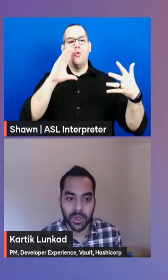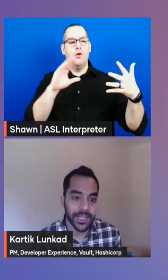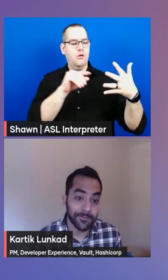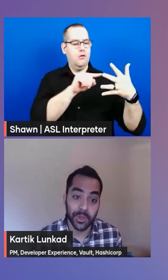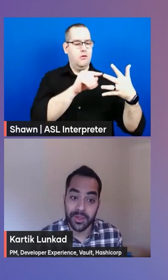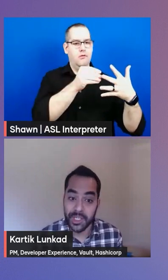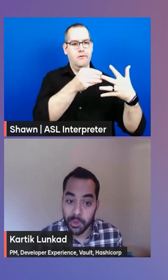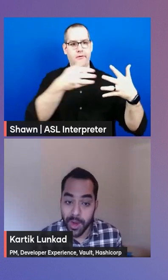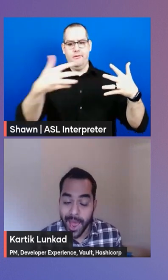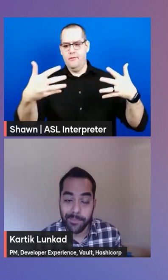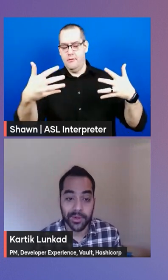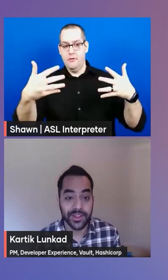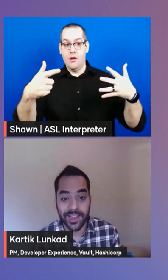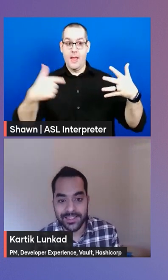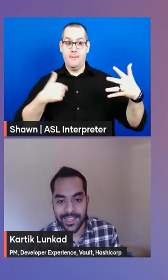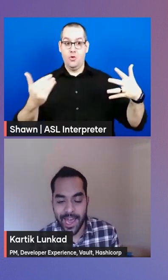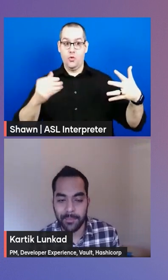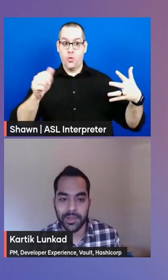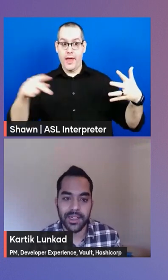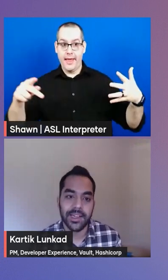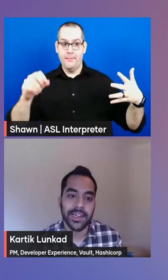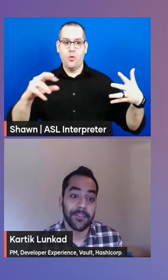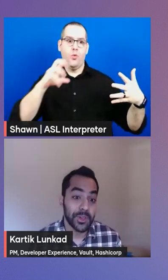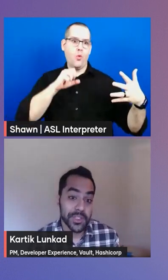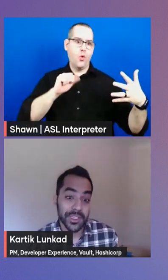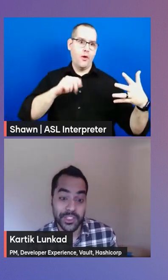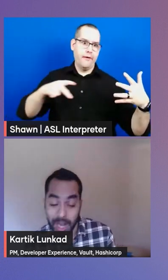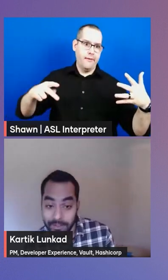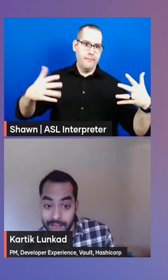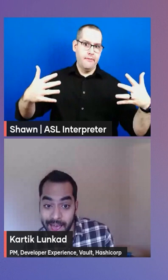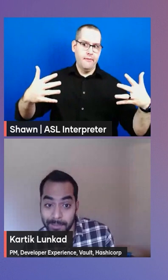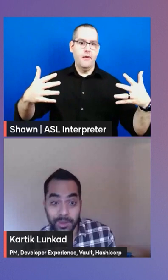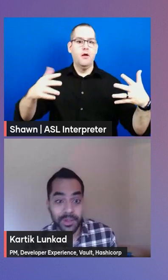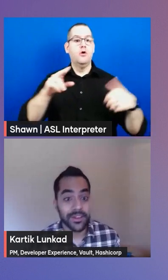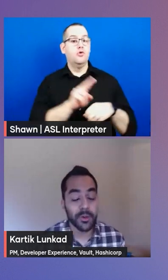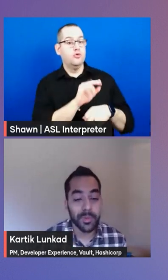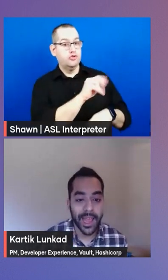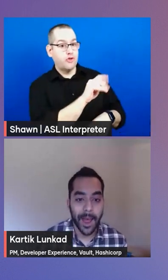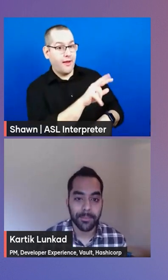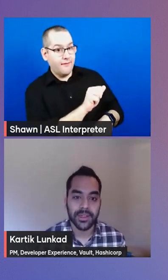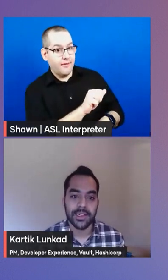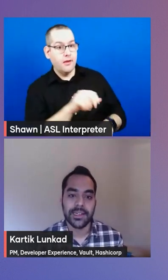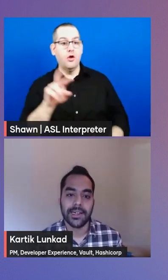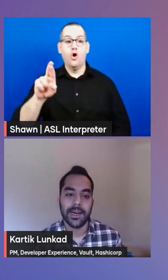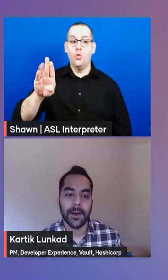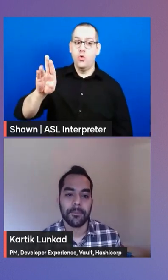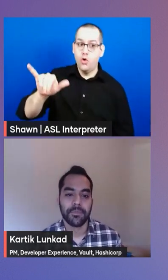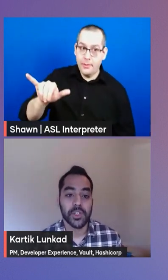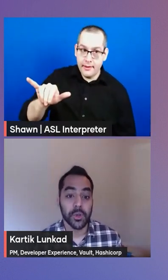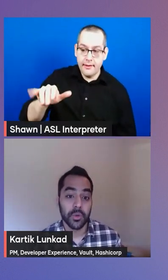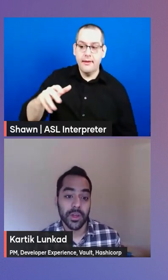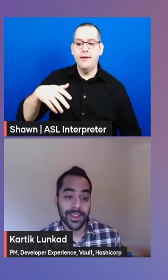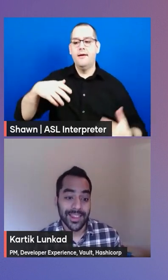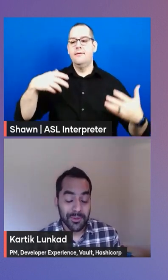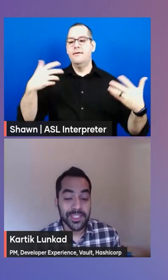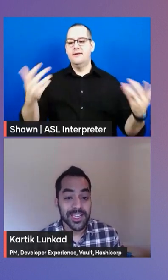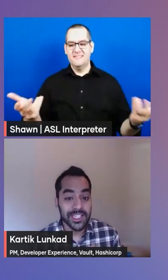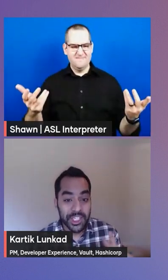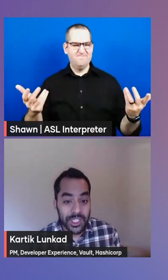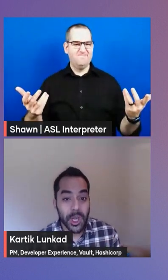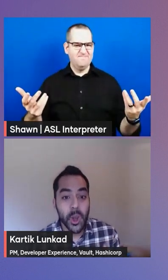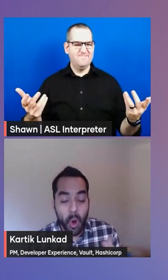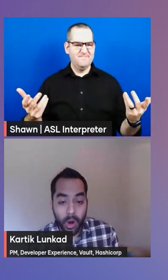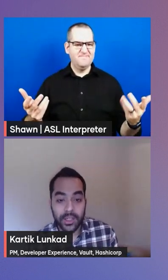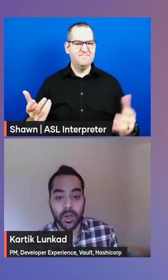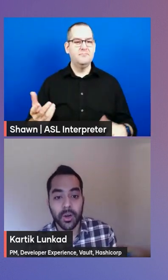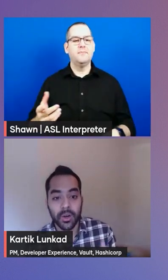based on if you're a new app or a legacy app, if you're using a Java app or a Ruby app. So there was